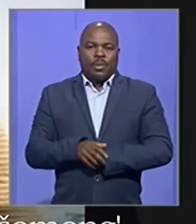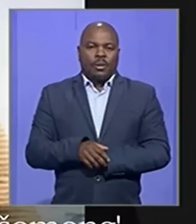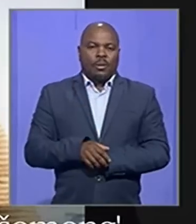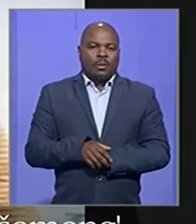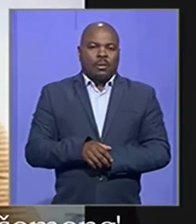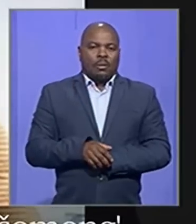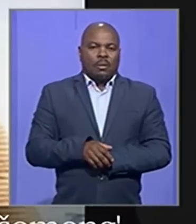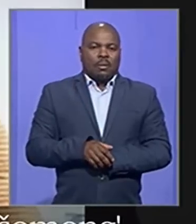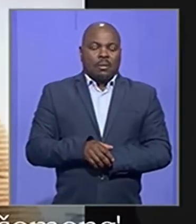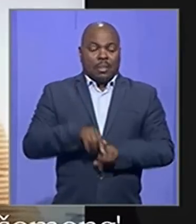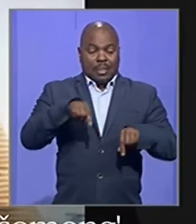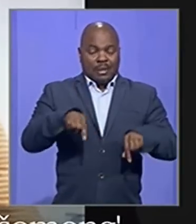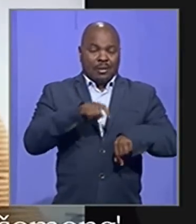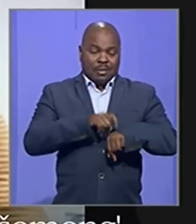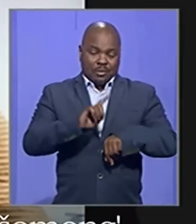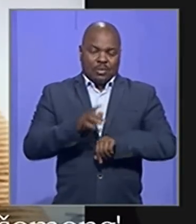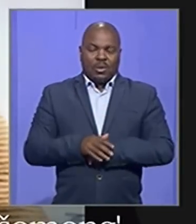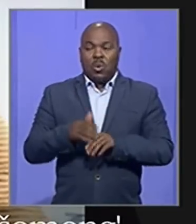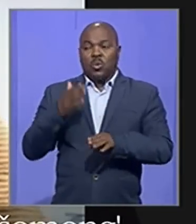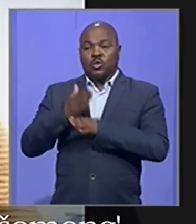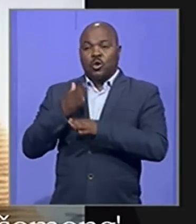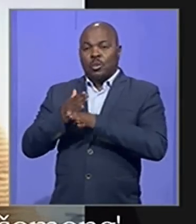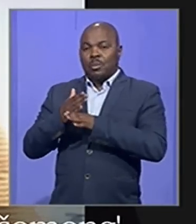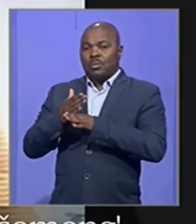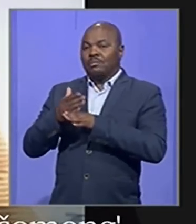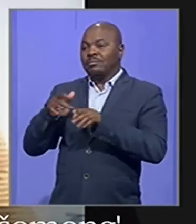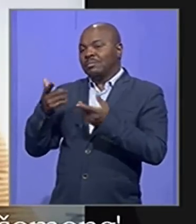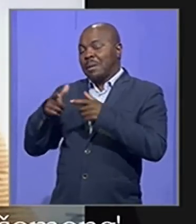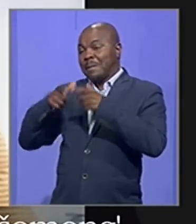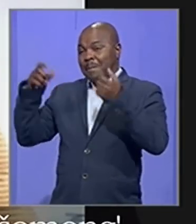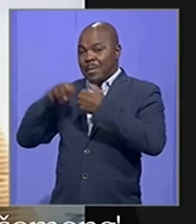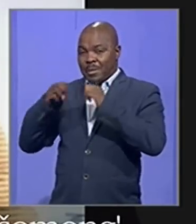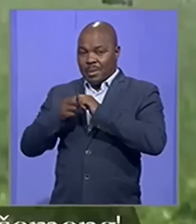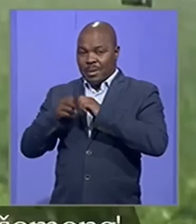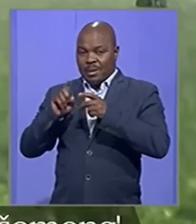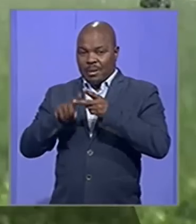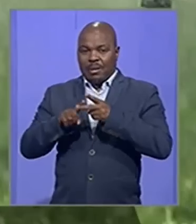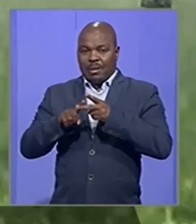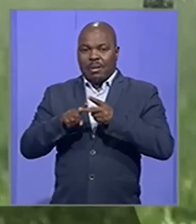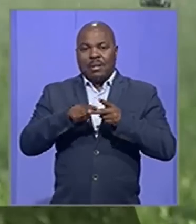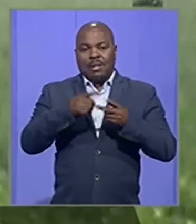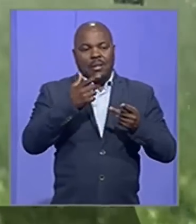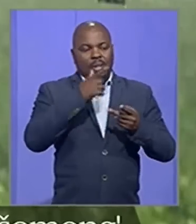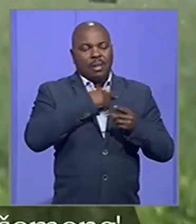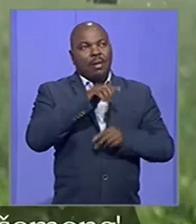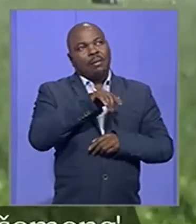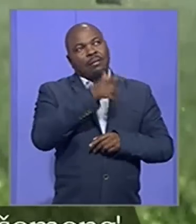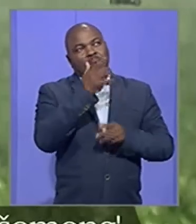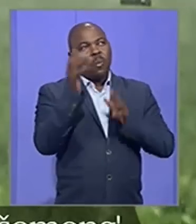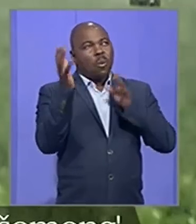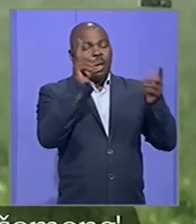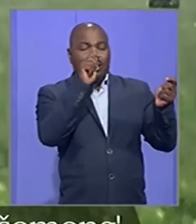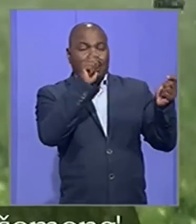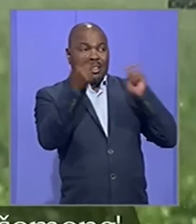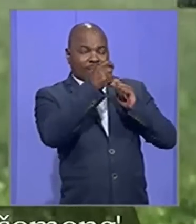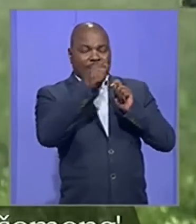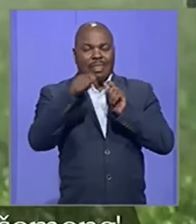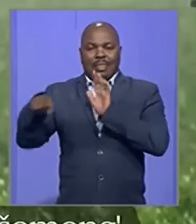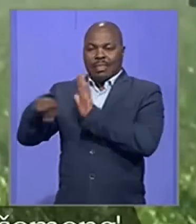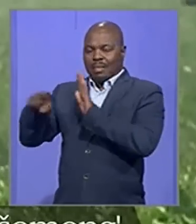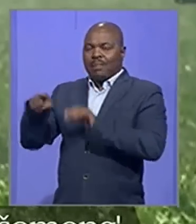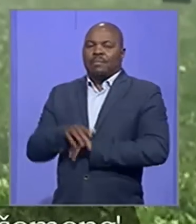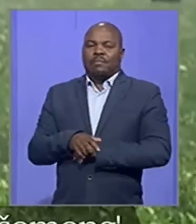the main issue, to the current drop in the jobs, it has been mainly the effect of the El Nino. I mean, this is something that we've